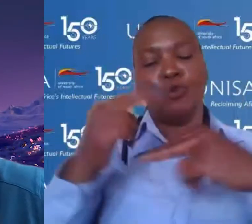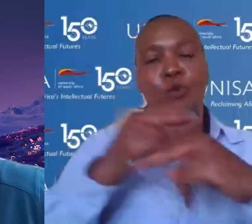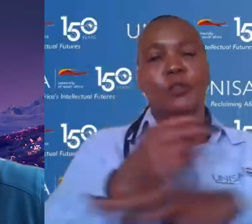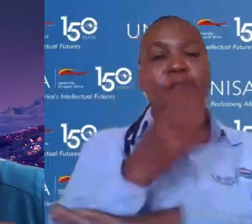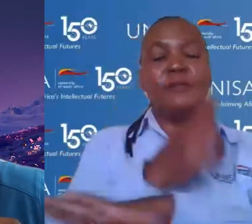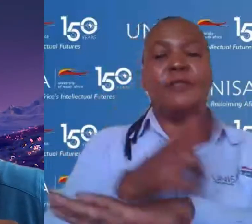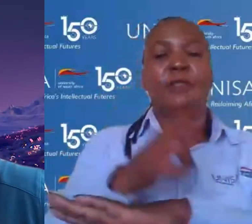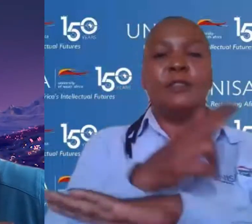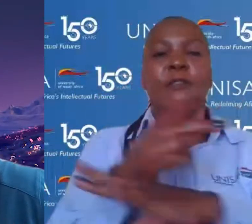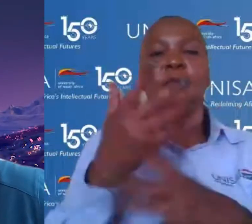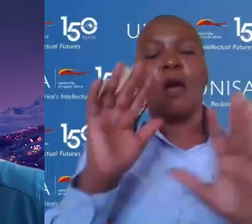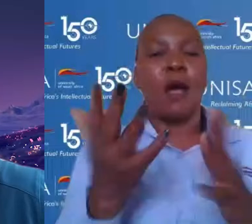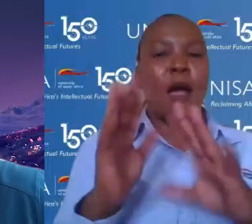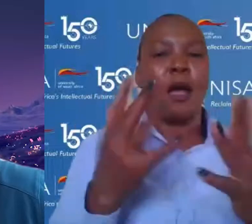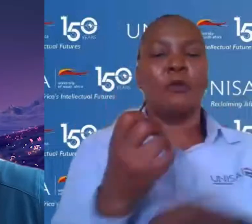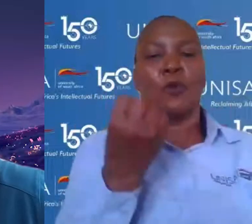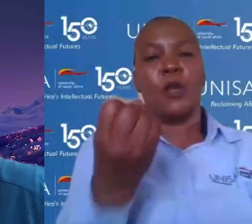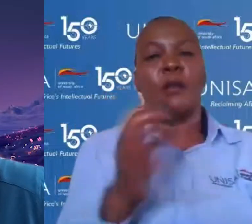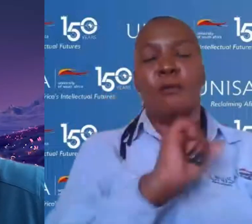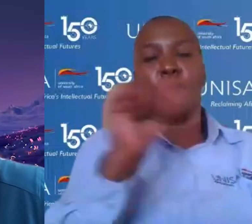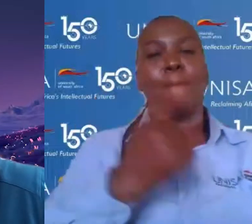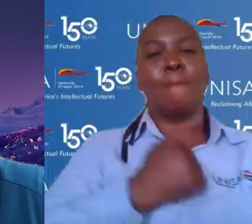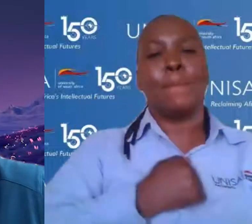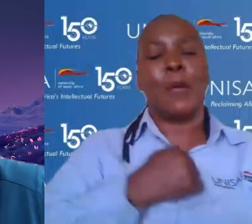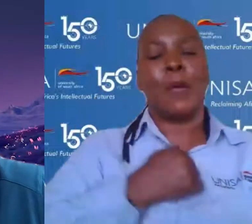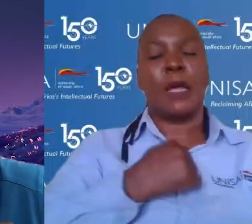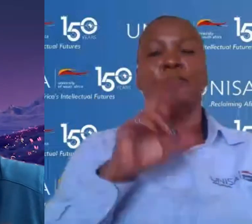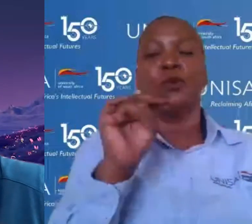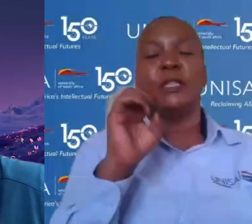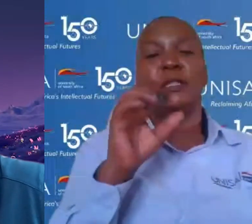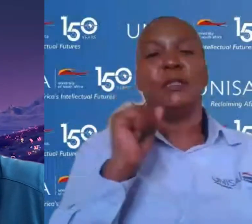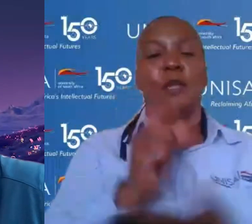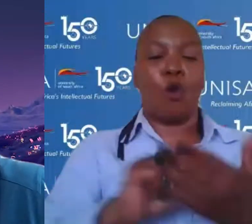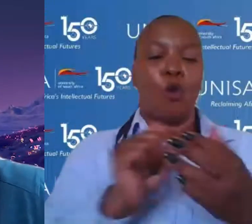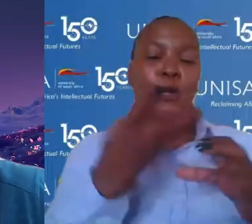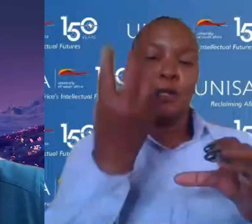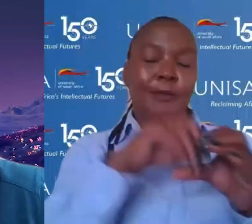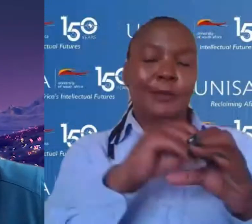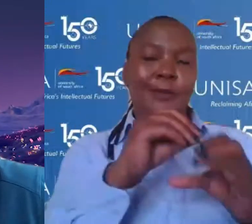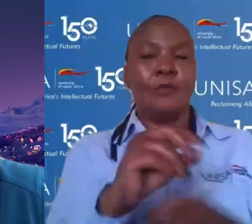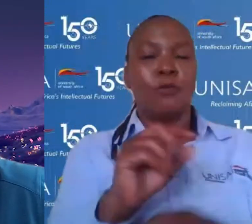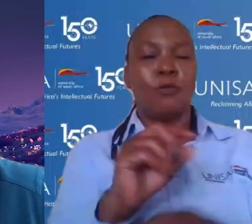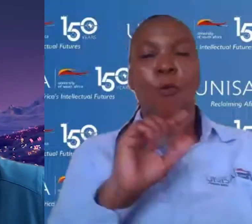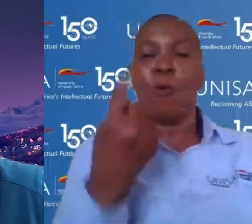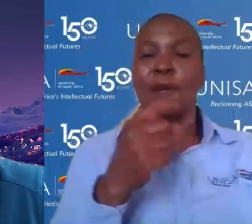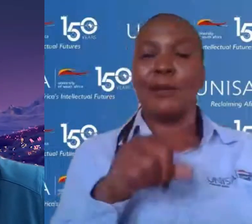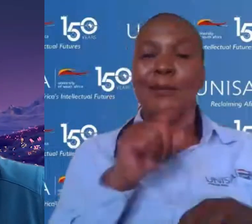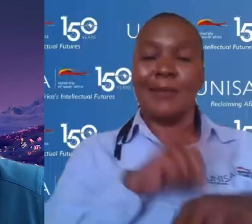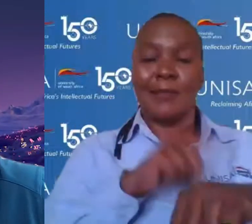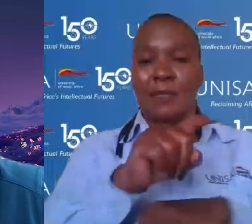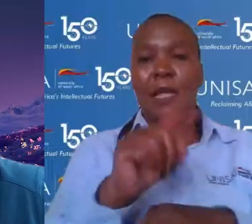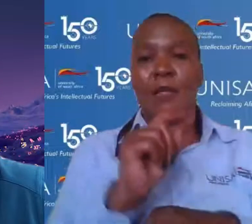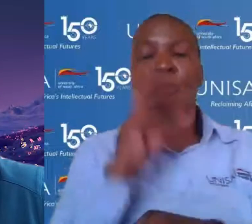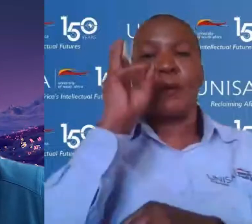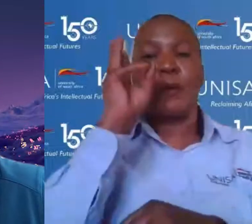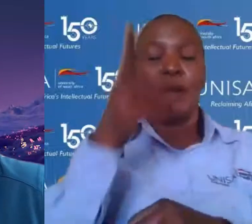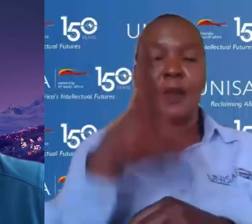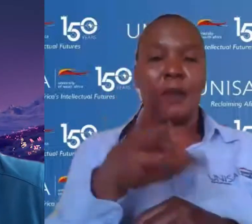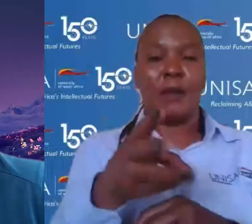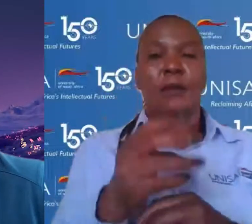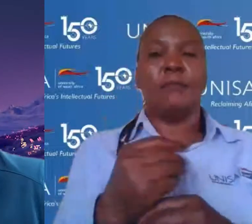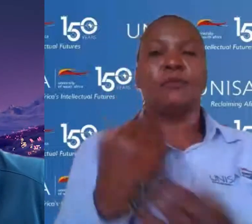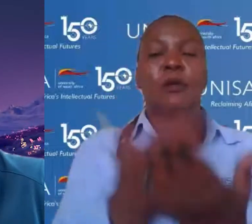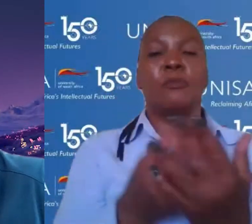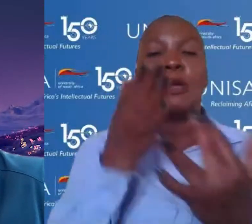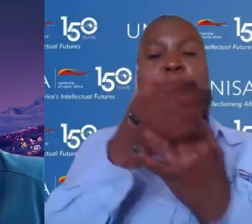to claim your MyUNISA logins, and only then will you be able to access tutorial letter 101. So